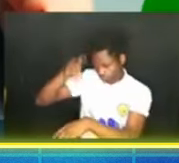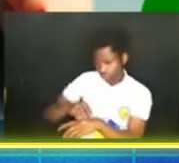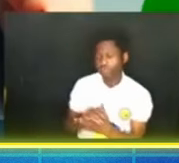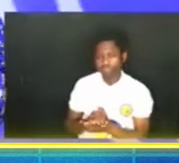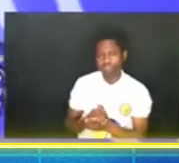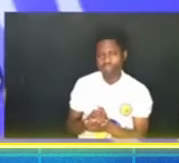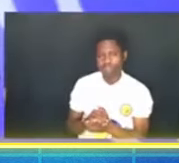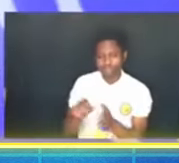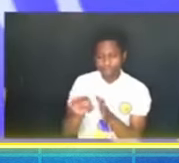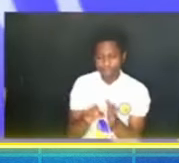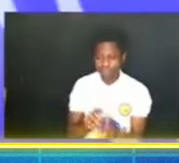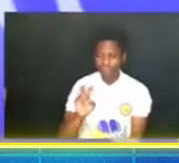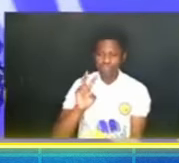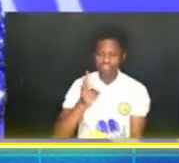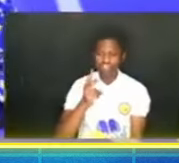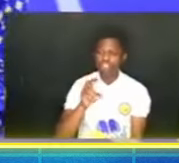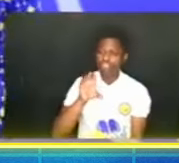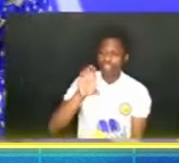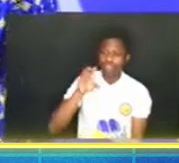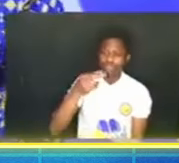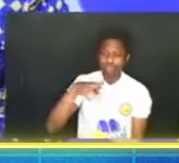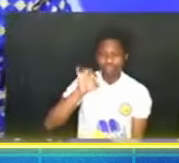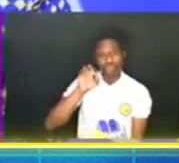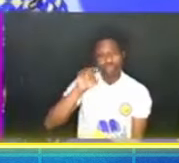So Second Chronicles chapter 1 from